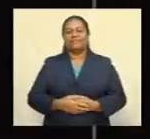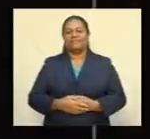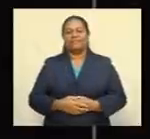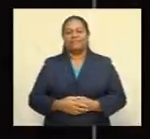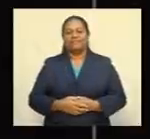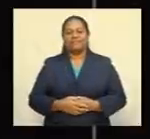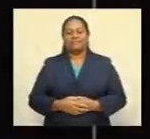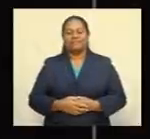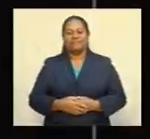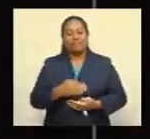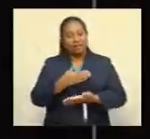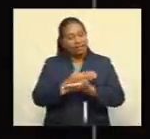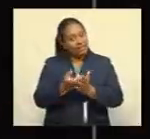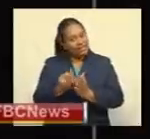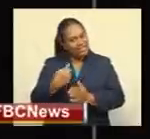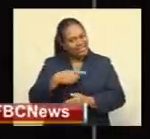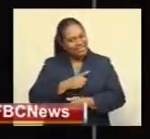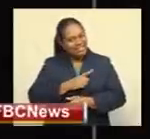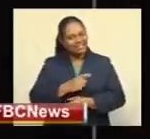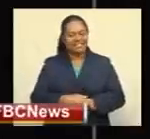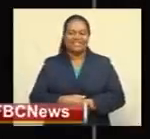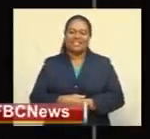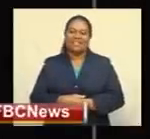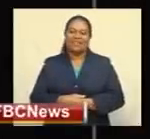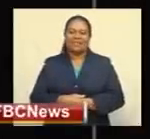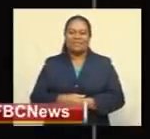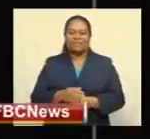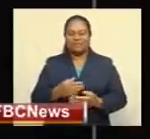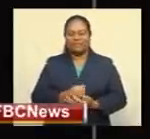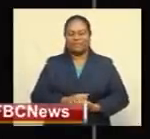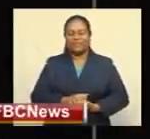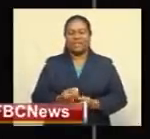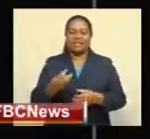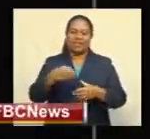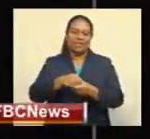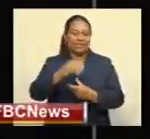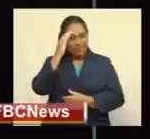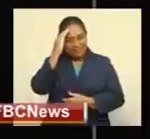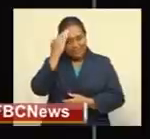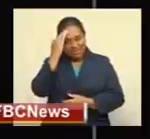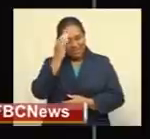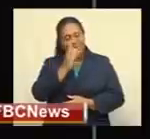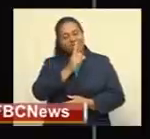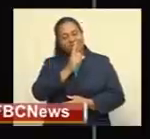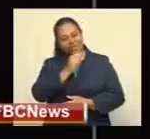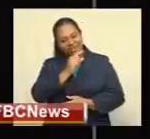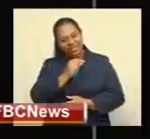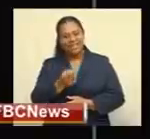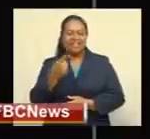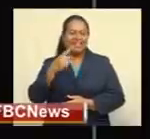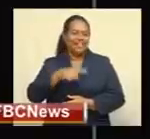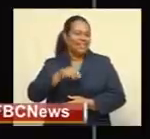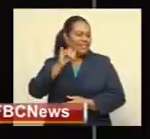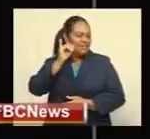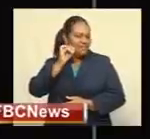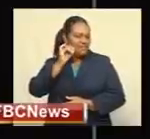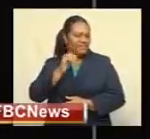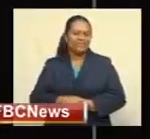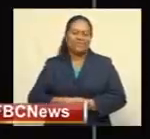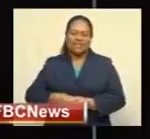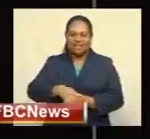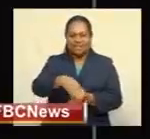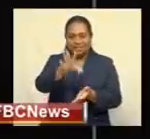fbcnews@fbc.com.fj or share it with us via our various social media accounts, including Facebook, Twitter and Instagram. You can also download